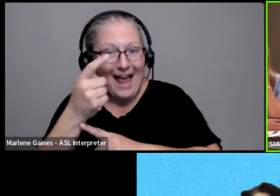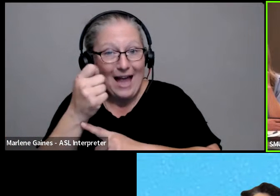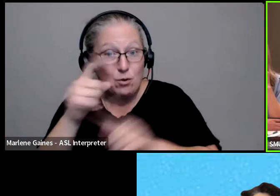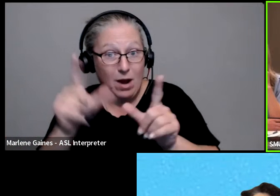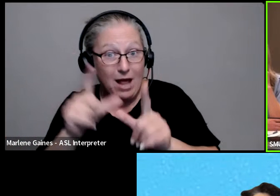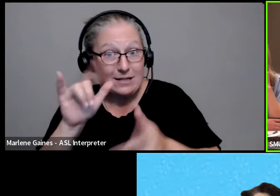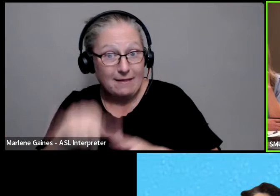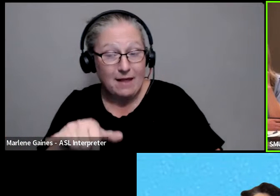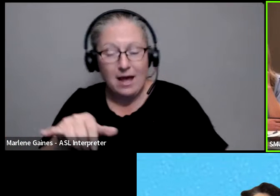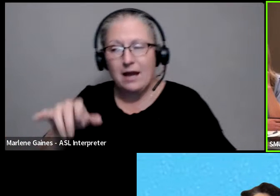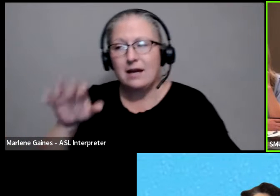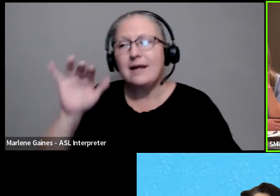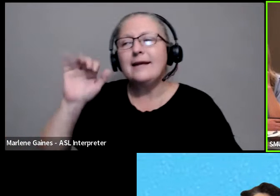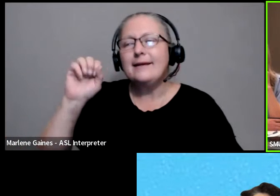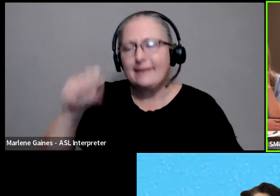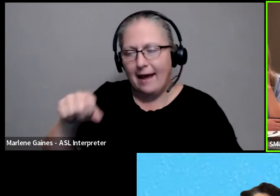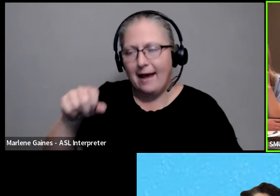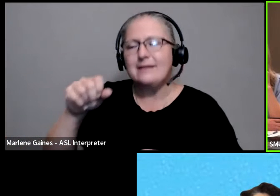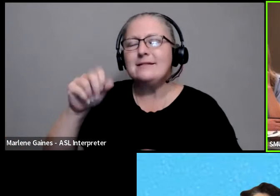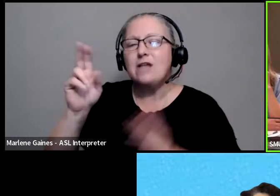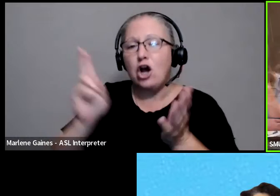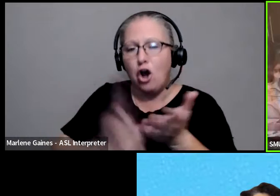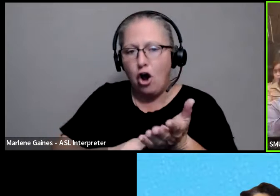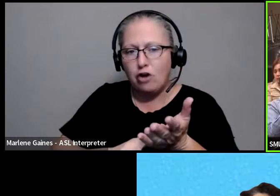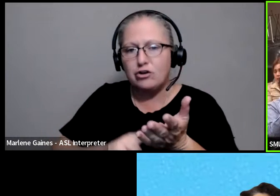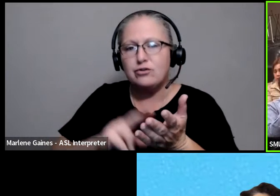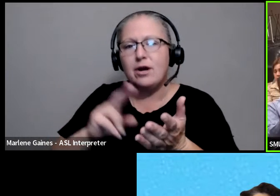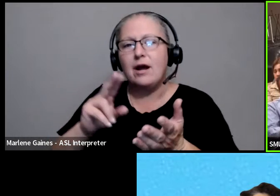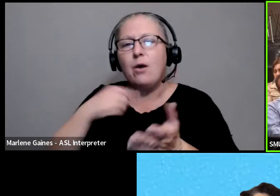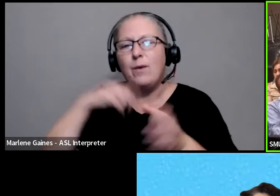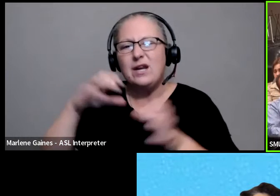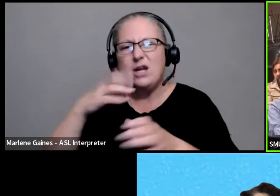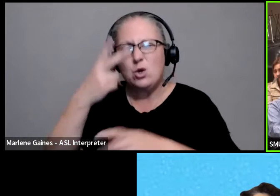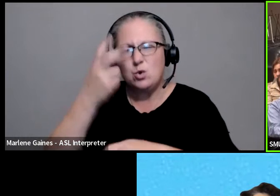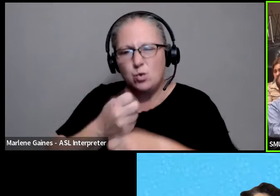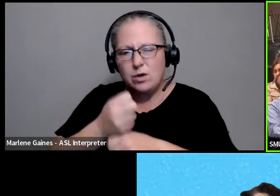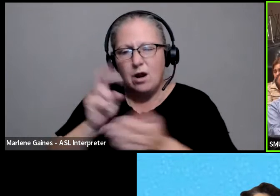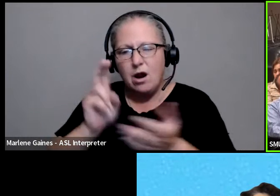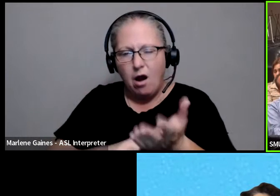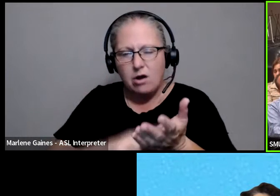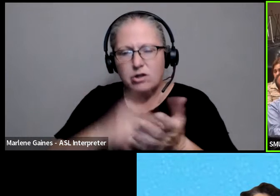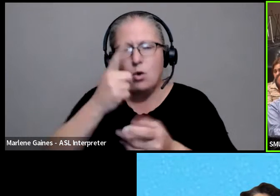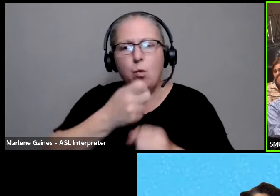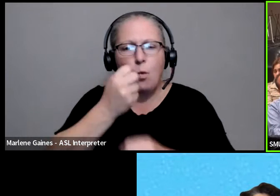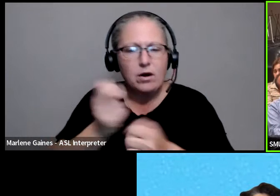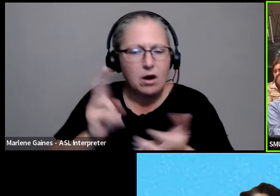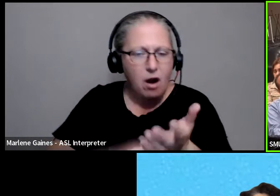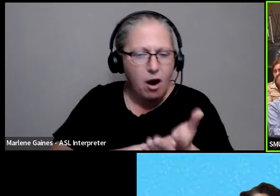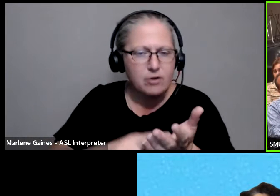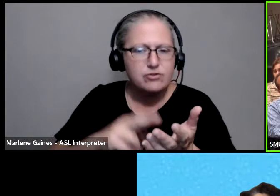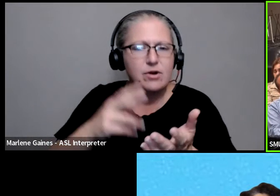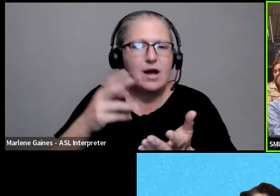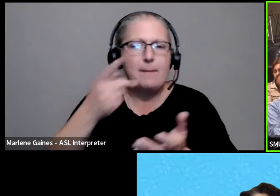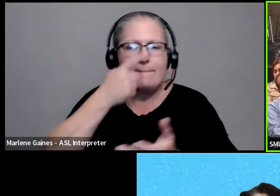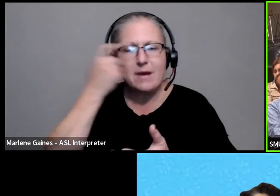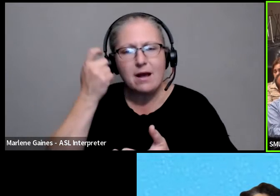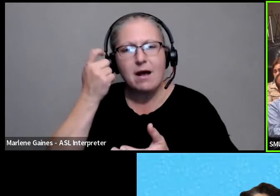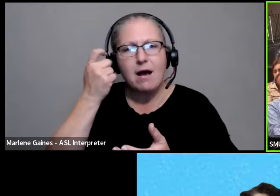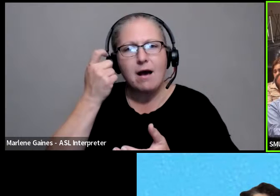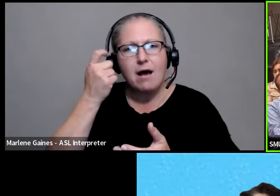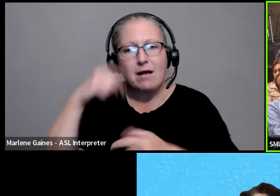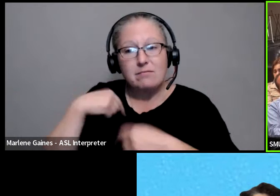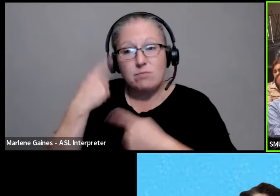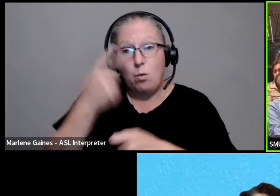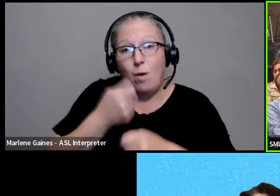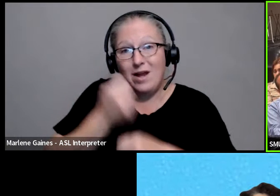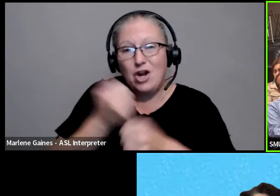Is that Yes, contract. We've done like 2-year contracts, 1-year contracts. Because this past year it